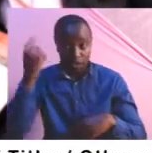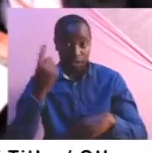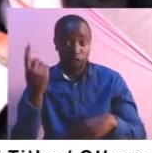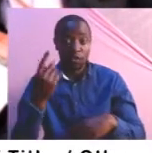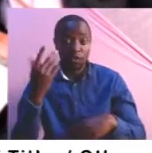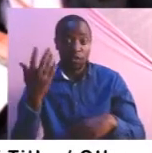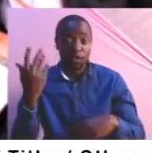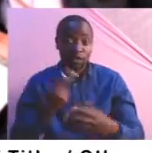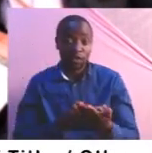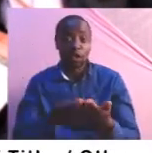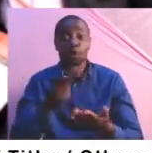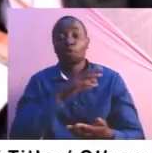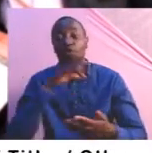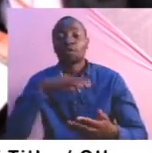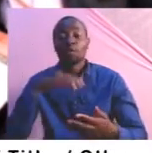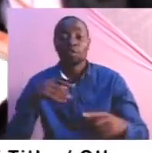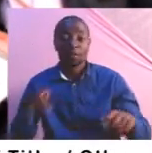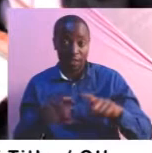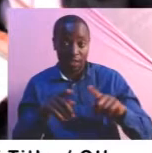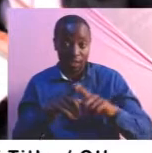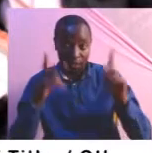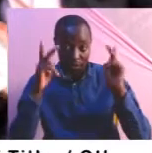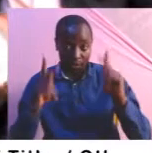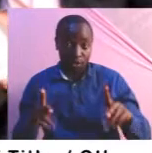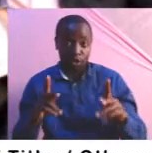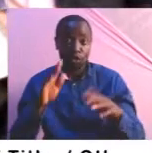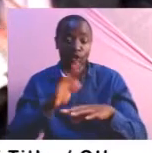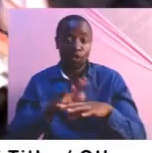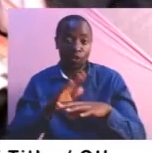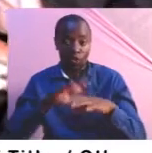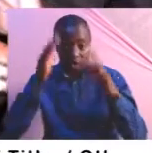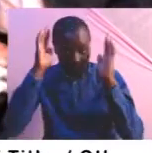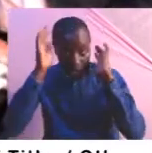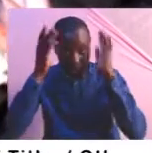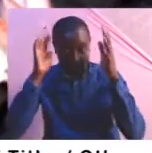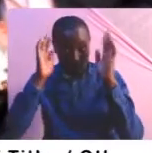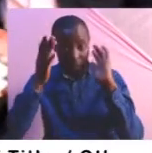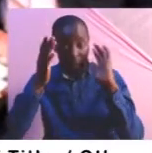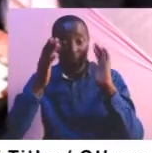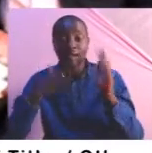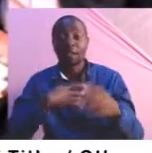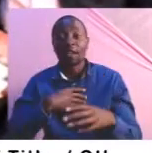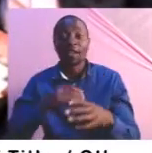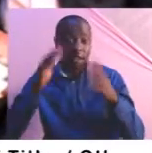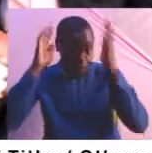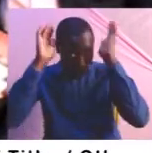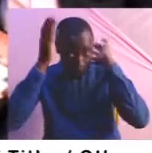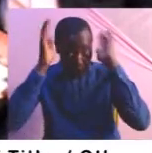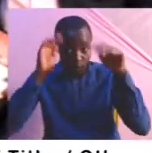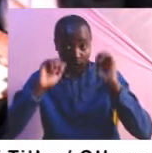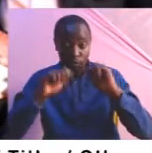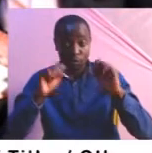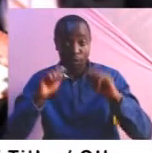drunk of is the Holy Spirit. And so this guy, he's on a donkey. Mm. And the donkey can see what